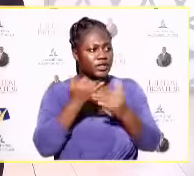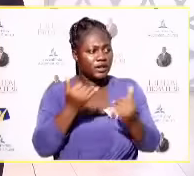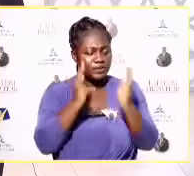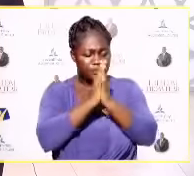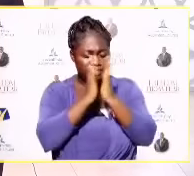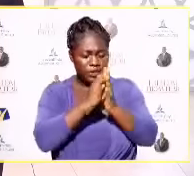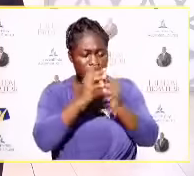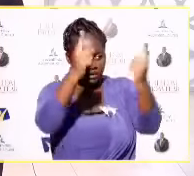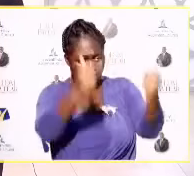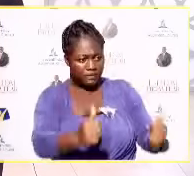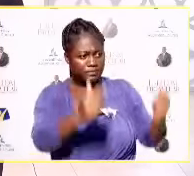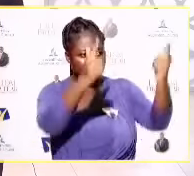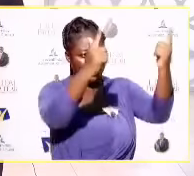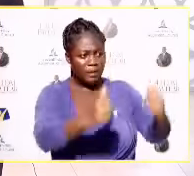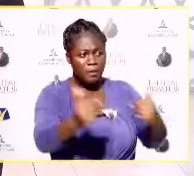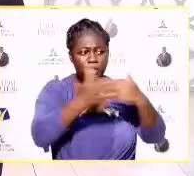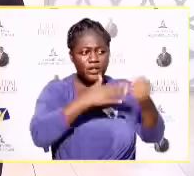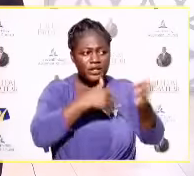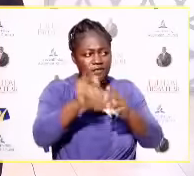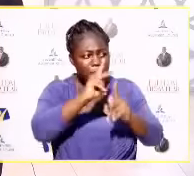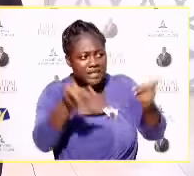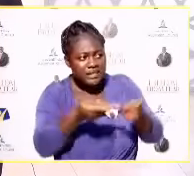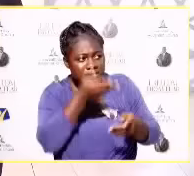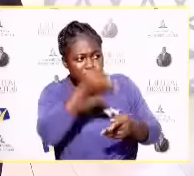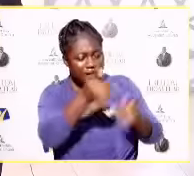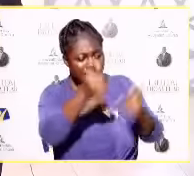bra. Ba bia wo gina. Bra.